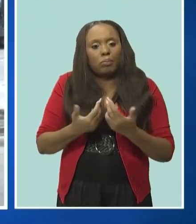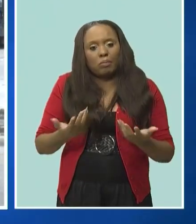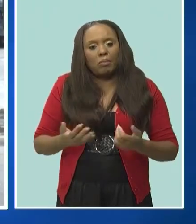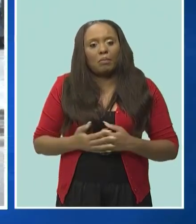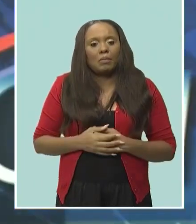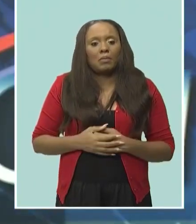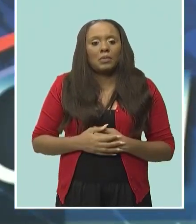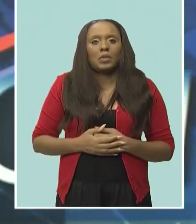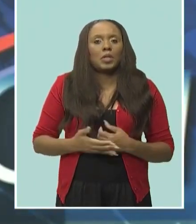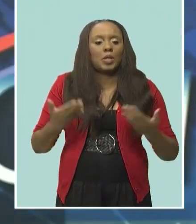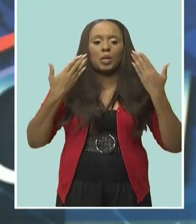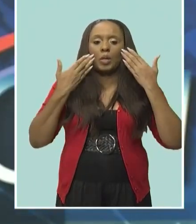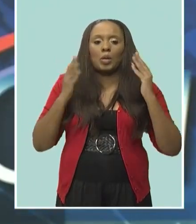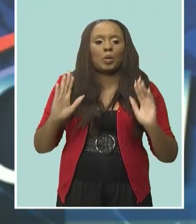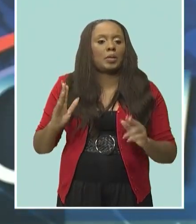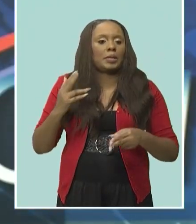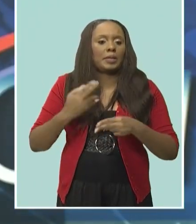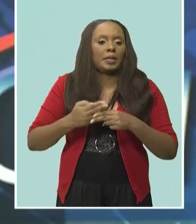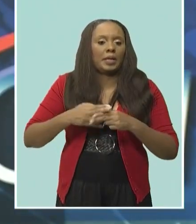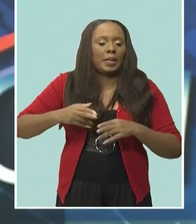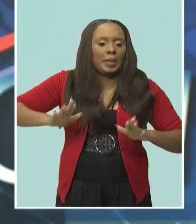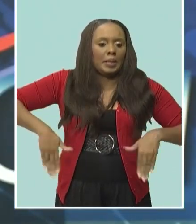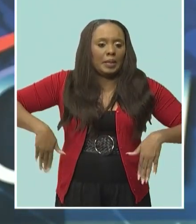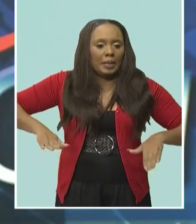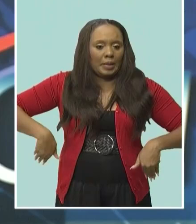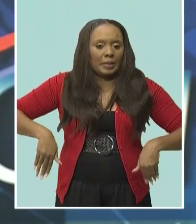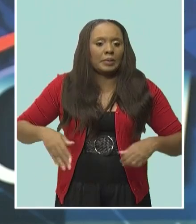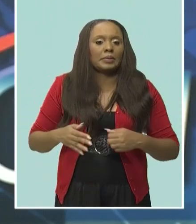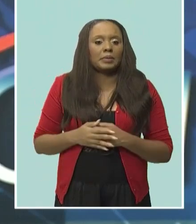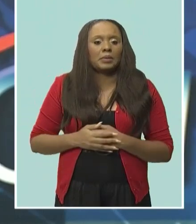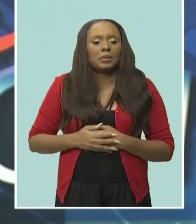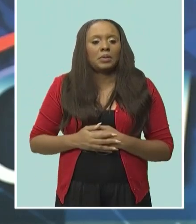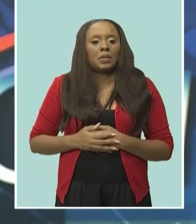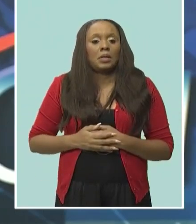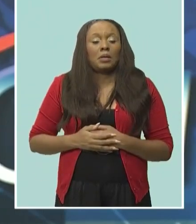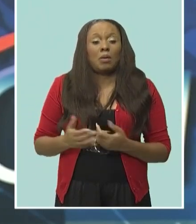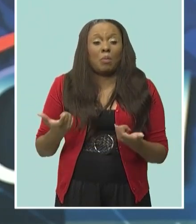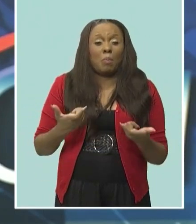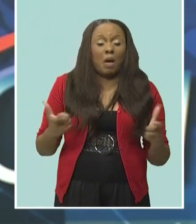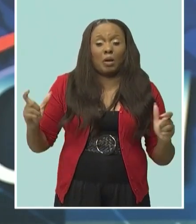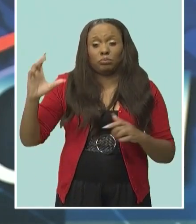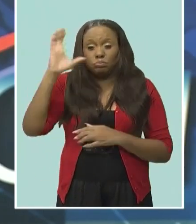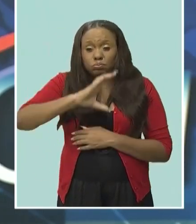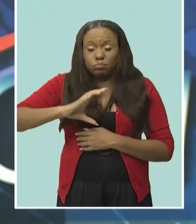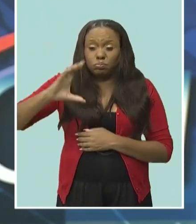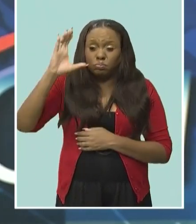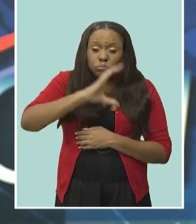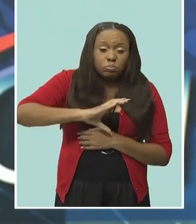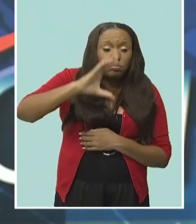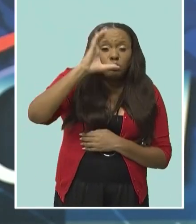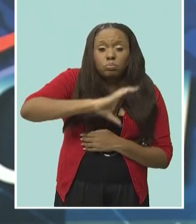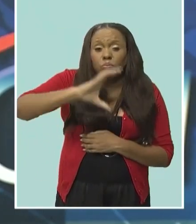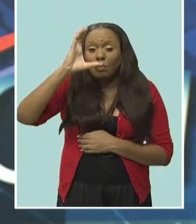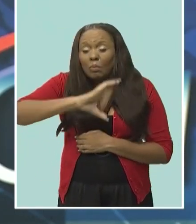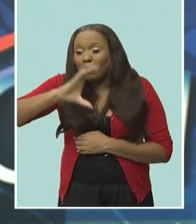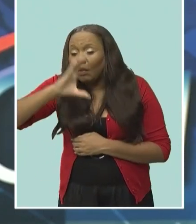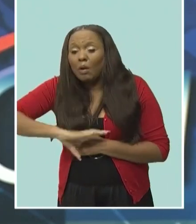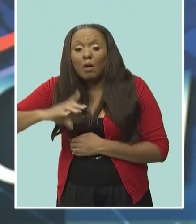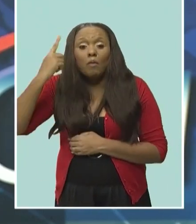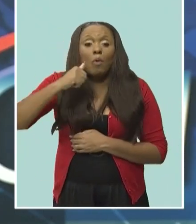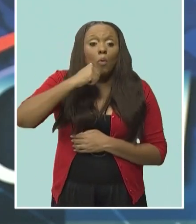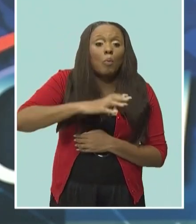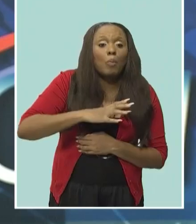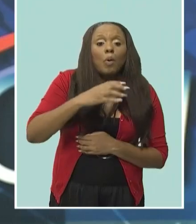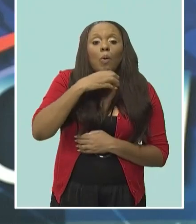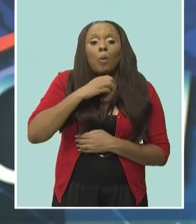collision. The man's identity has not yet been released at this time. A massive search continues for